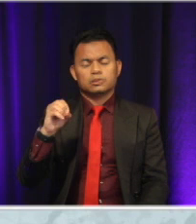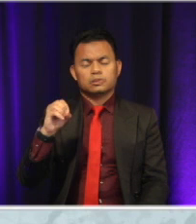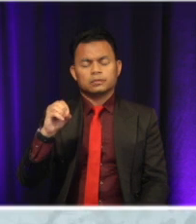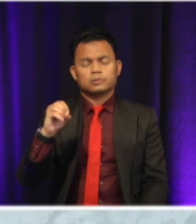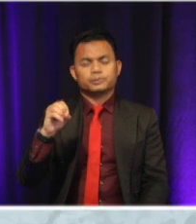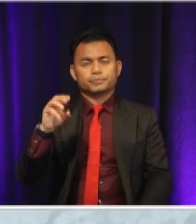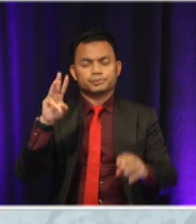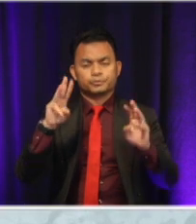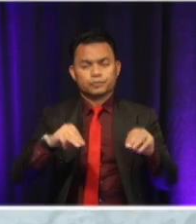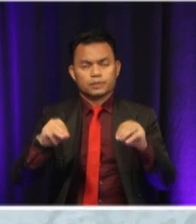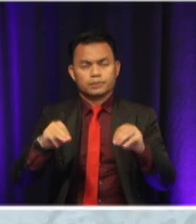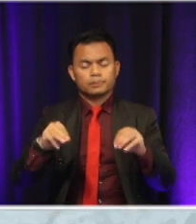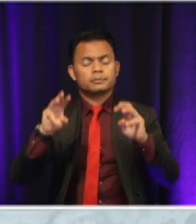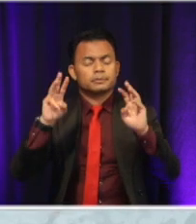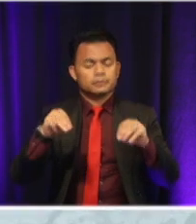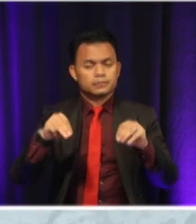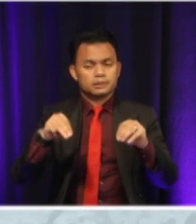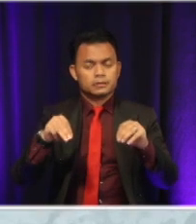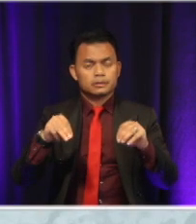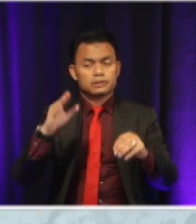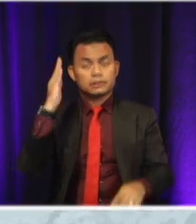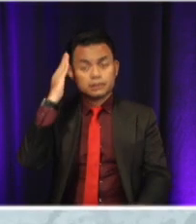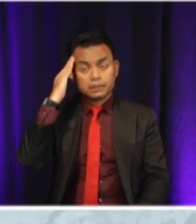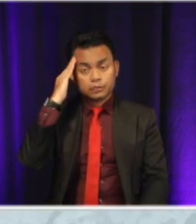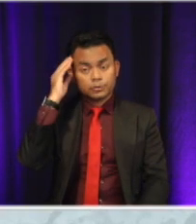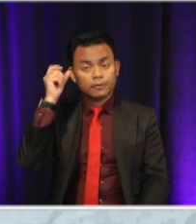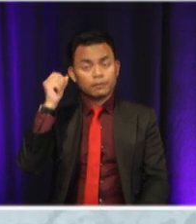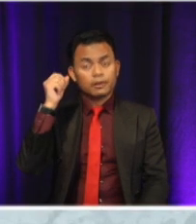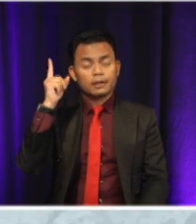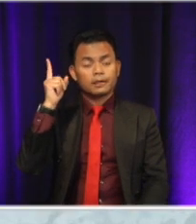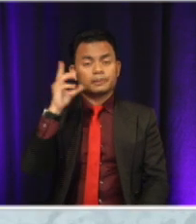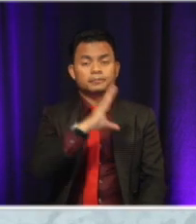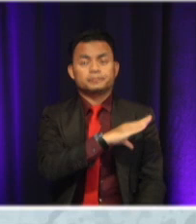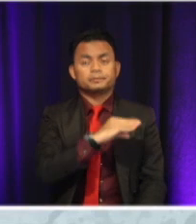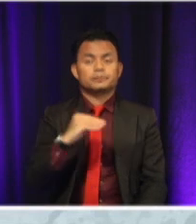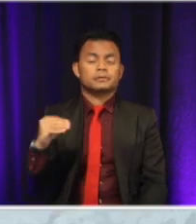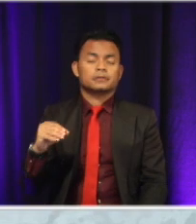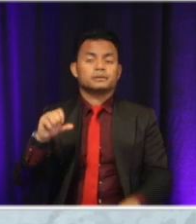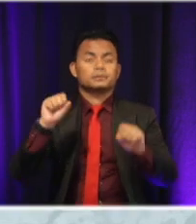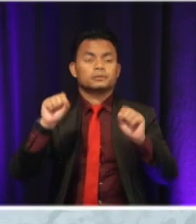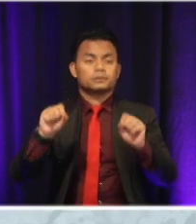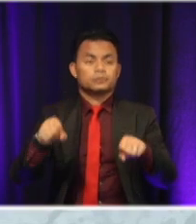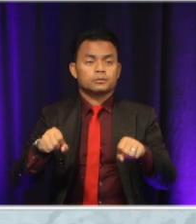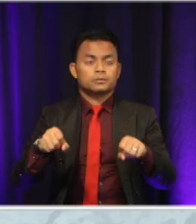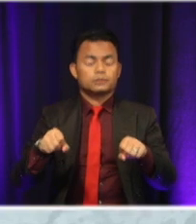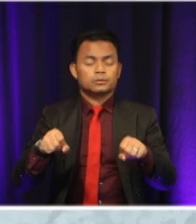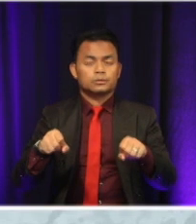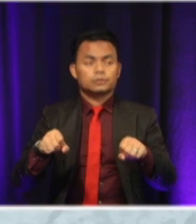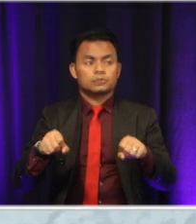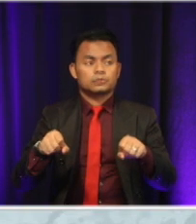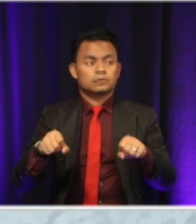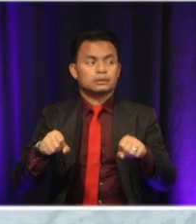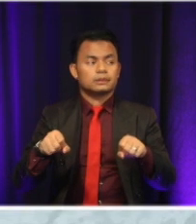plot, must understand character development, and must be able to come to a